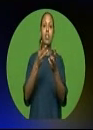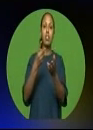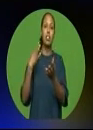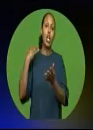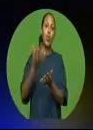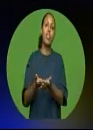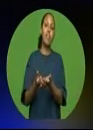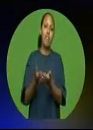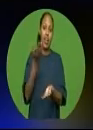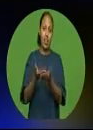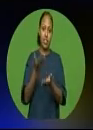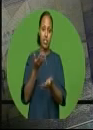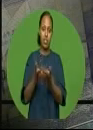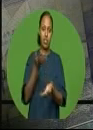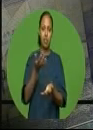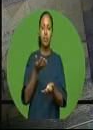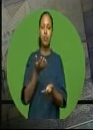equity financing.